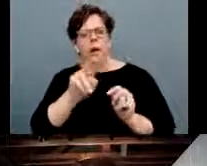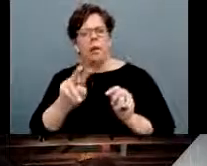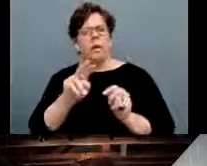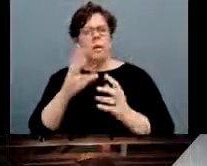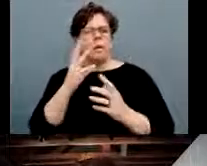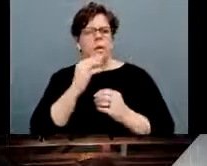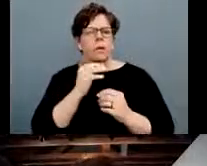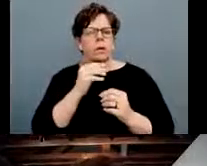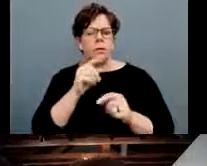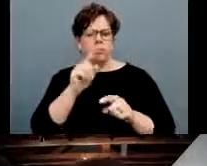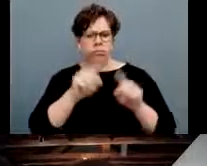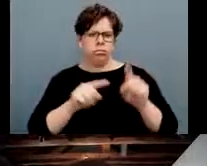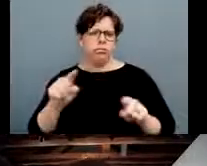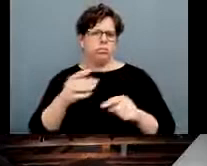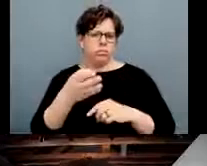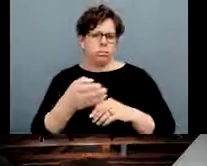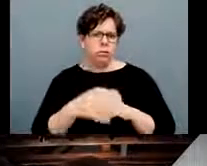lovely array.